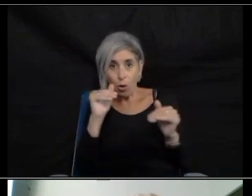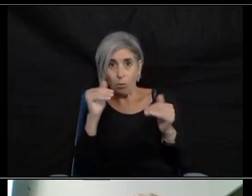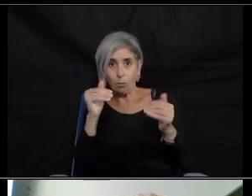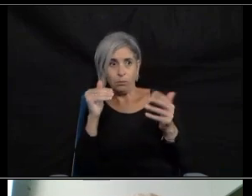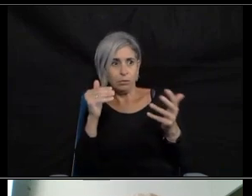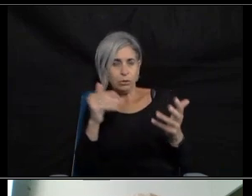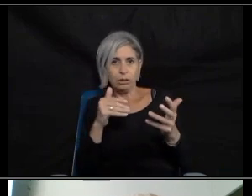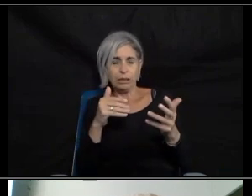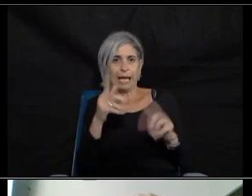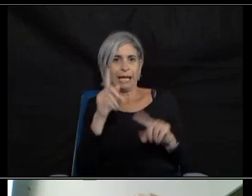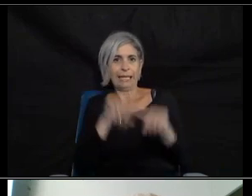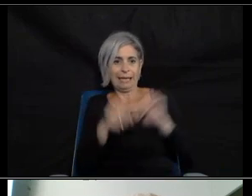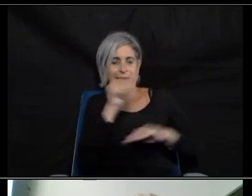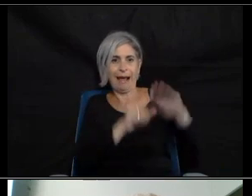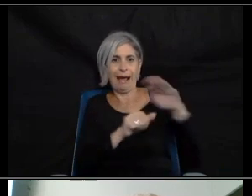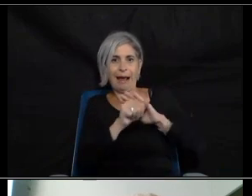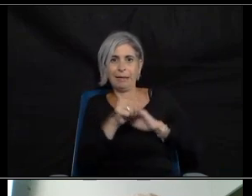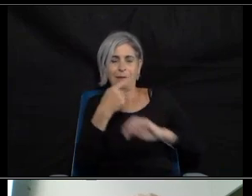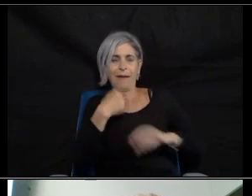frustration in my voice, because I can't hide it anymore.